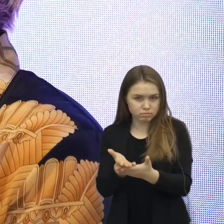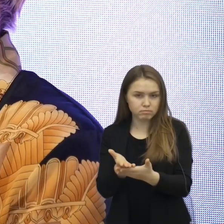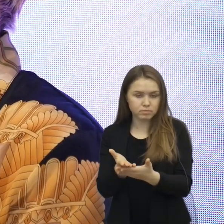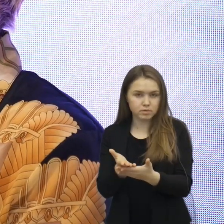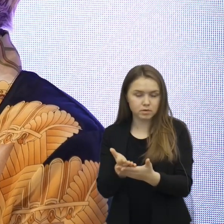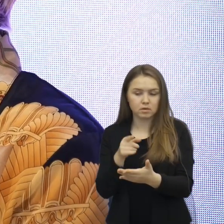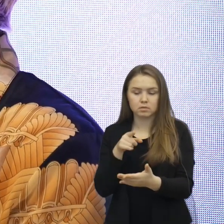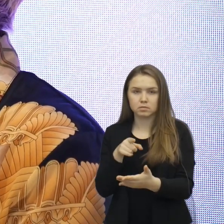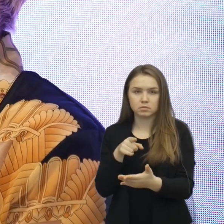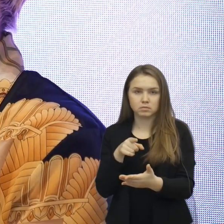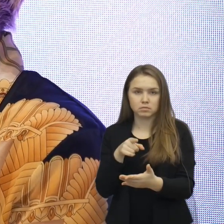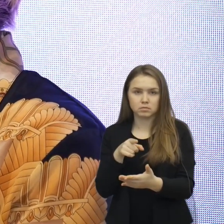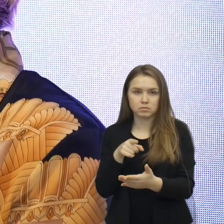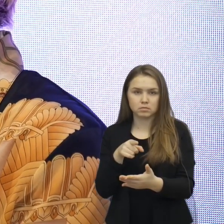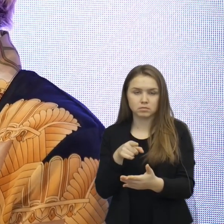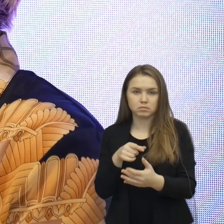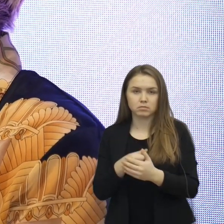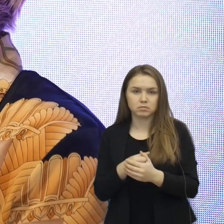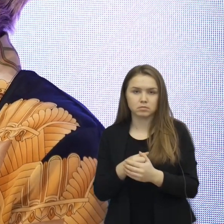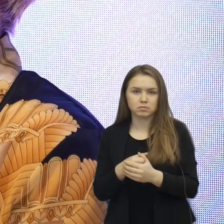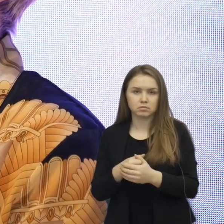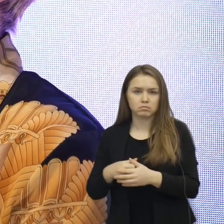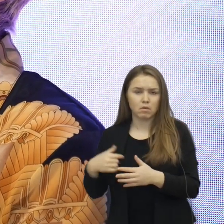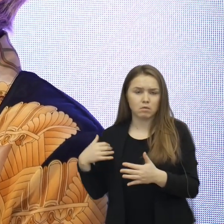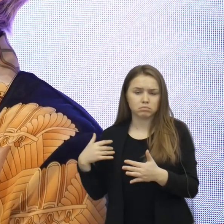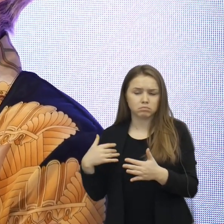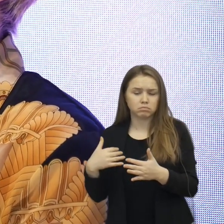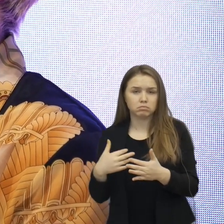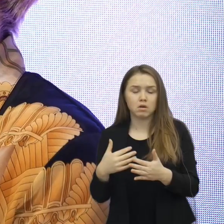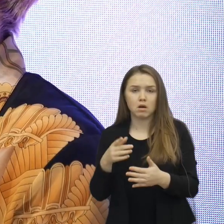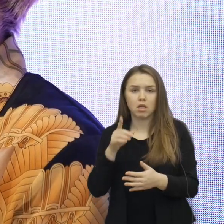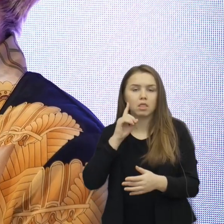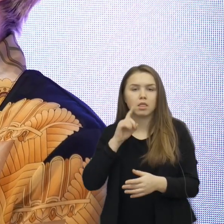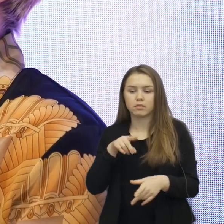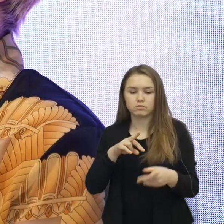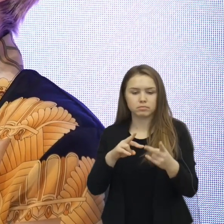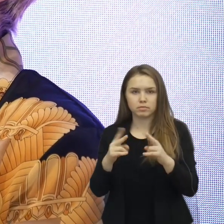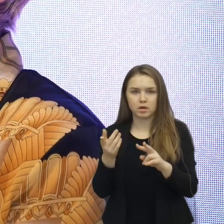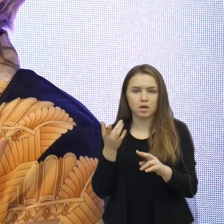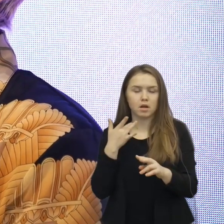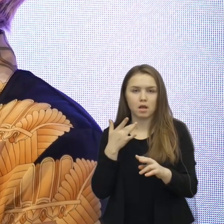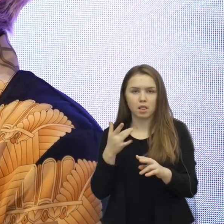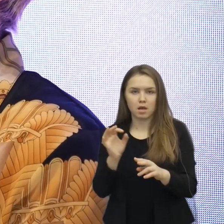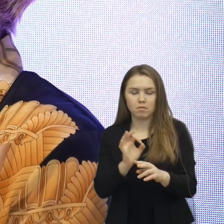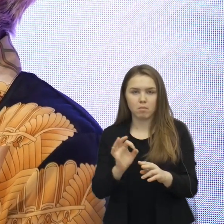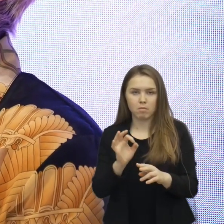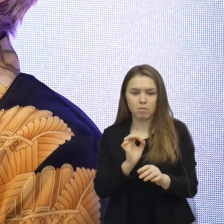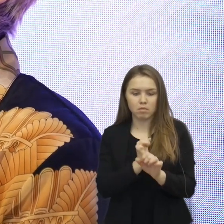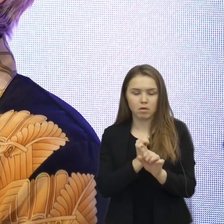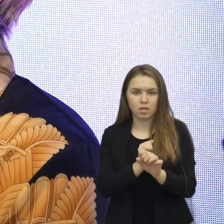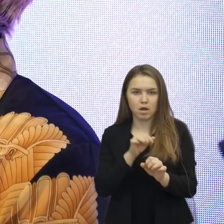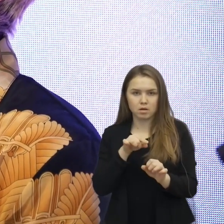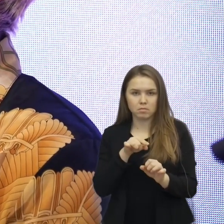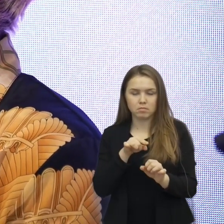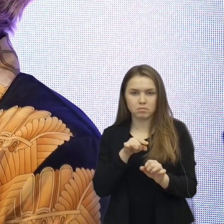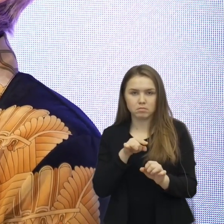else except these 2 clinics. Then the Parliament Ombudsman finally said you have to change it, but they only made they say technical change, but actually it was a